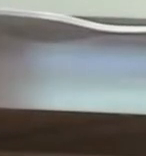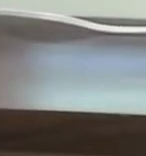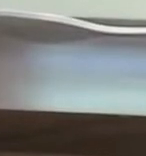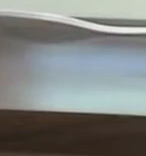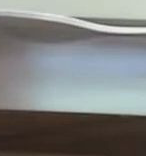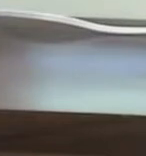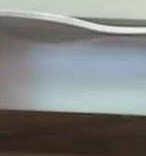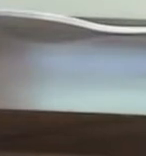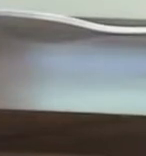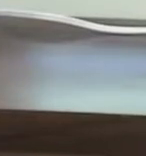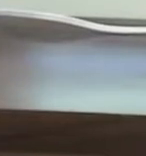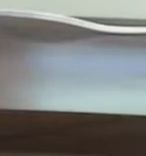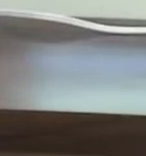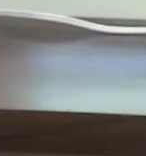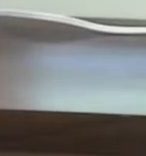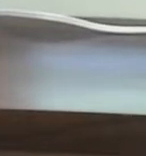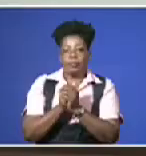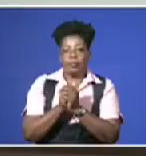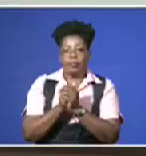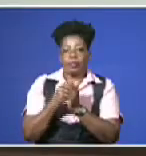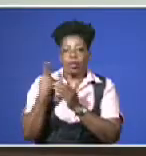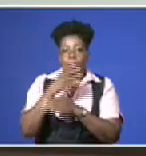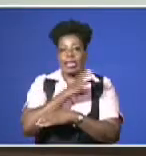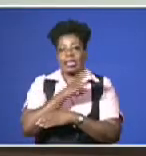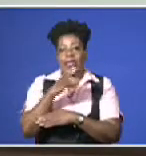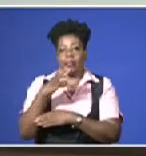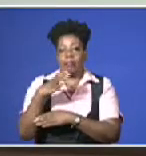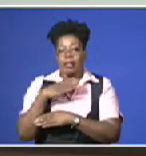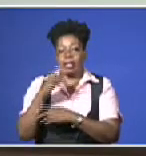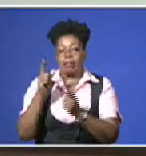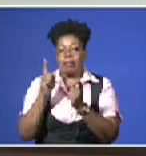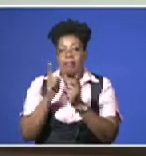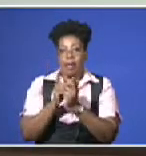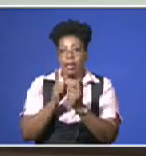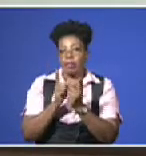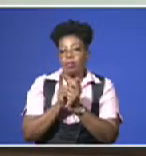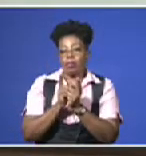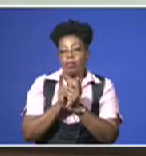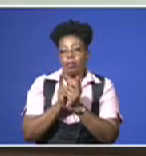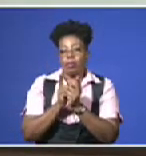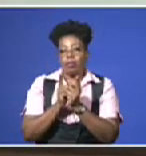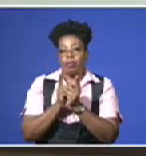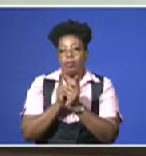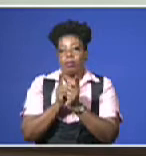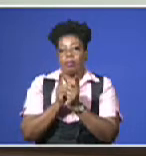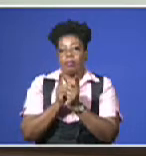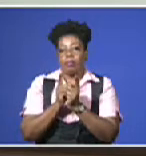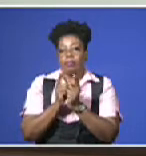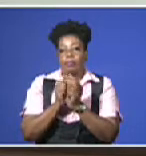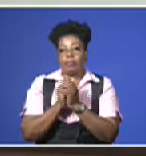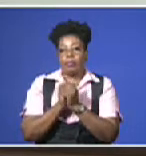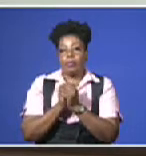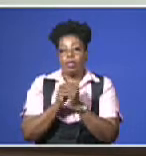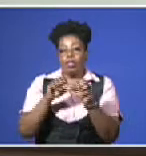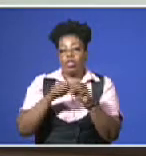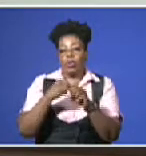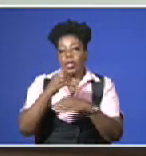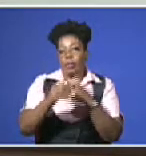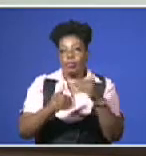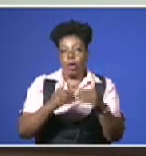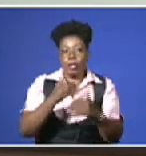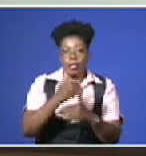175 applications. We, as a committee, have already met and narrowed that group down. So we're in the process of